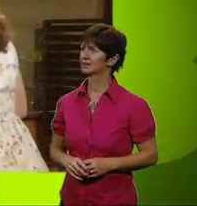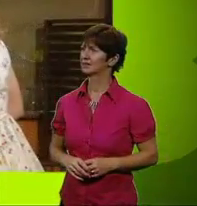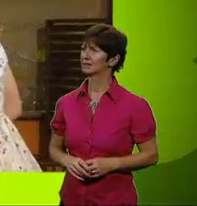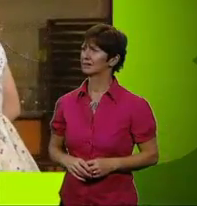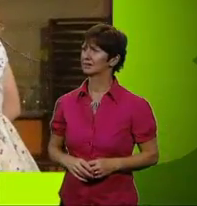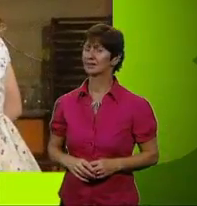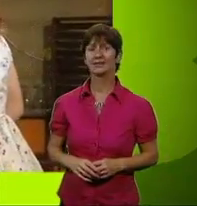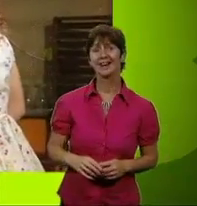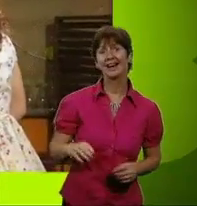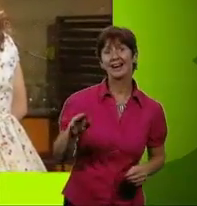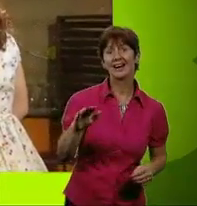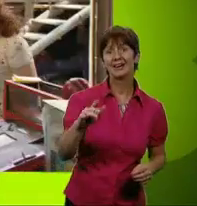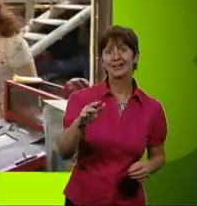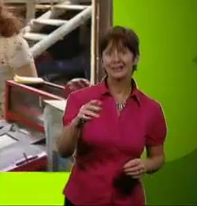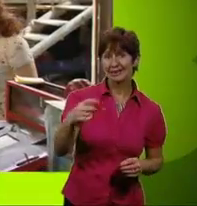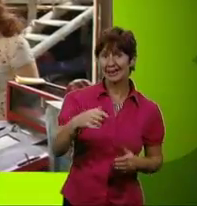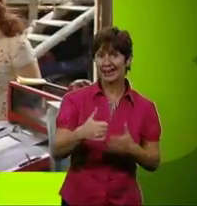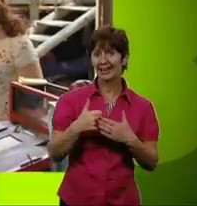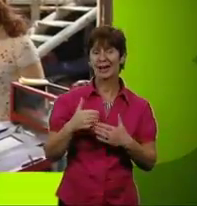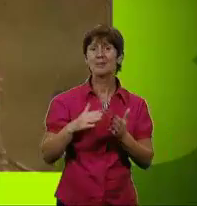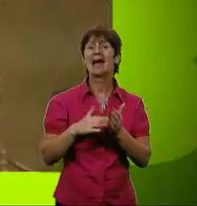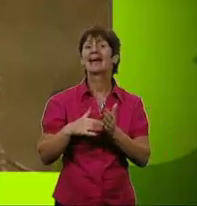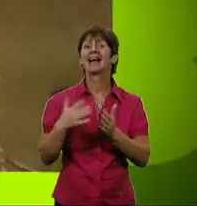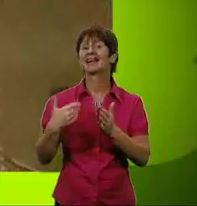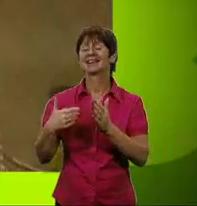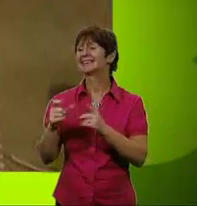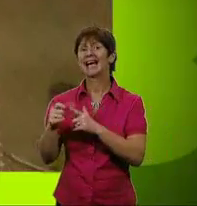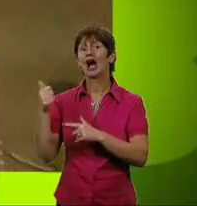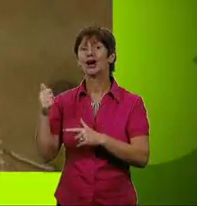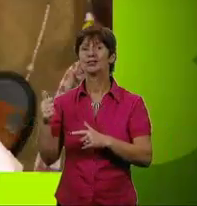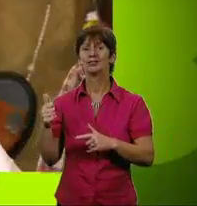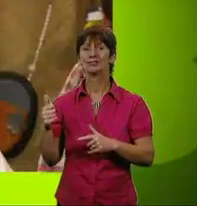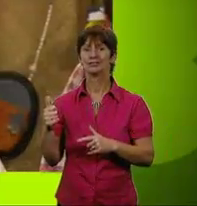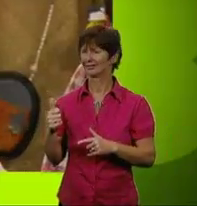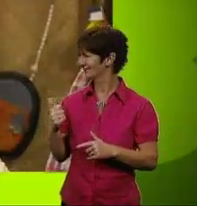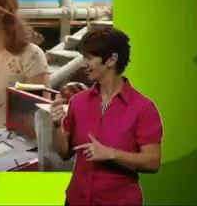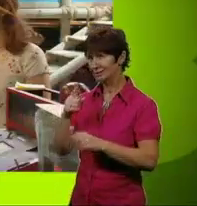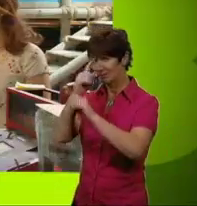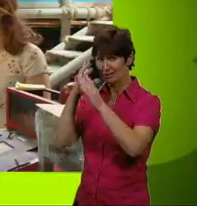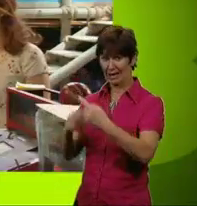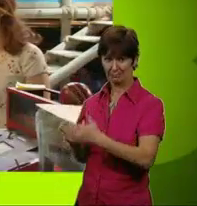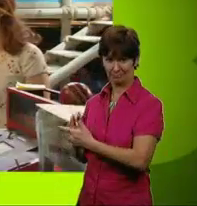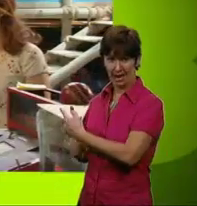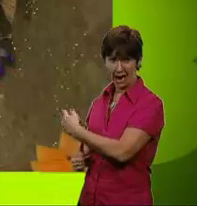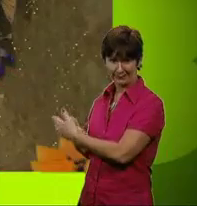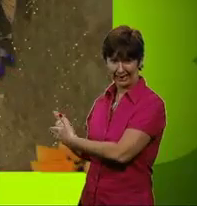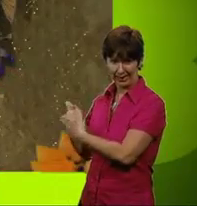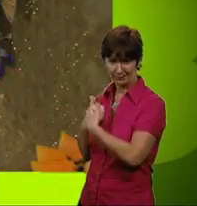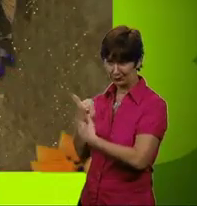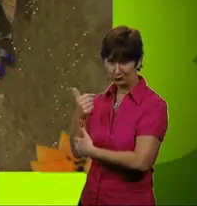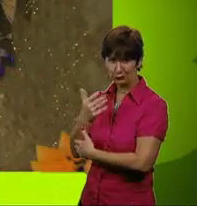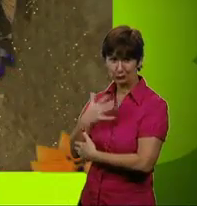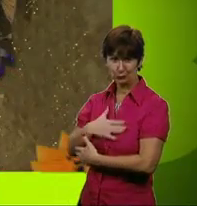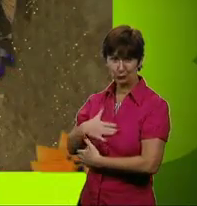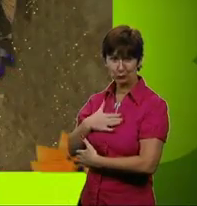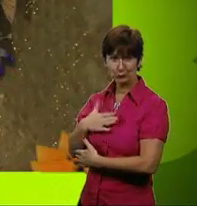Come to our pack, Chloe. Now Megan's taking the day off. Don't worry, Chloe. You're not imagining things. Abby's actually in a good mood for once. I'm